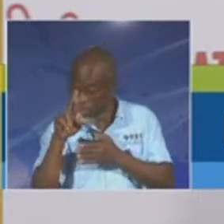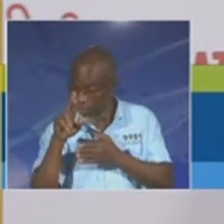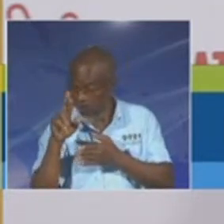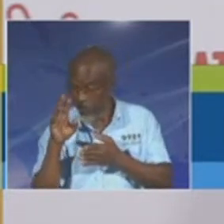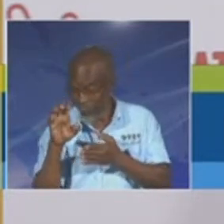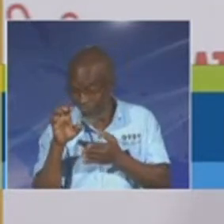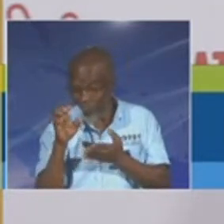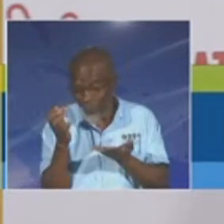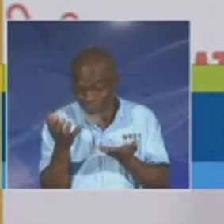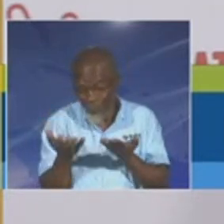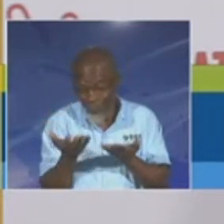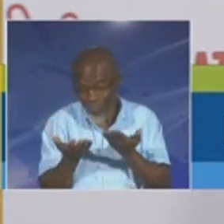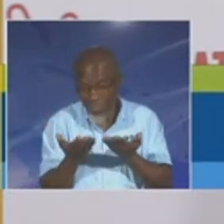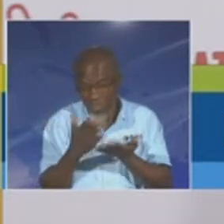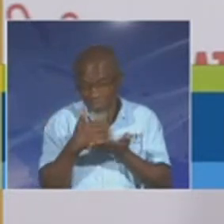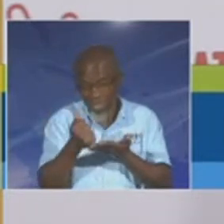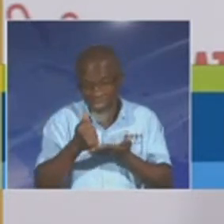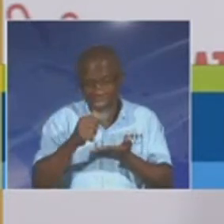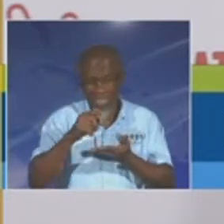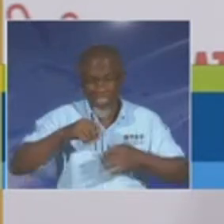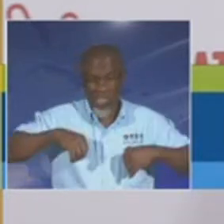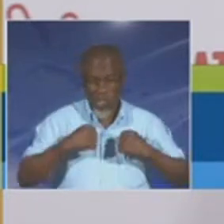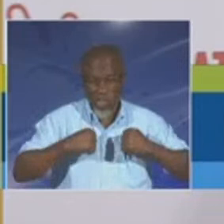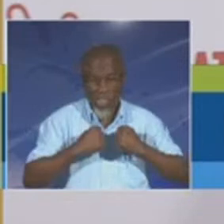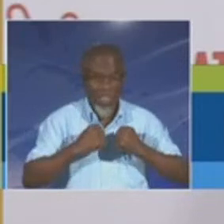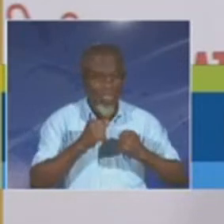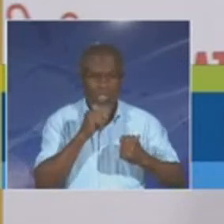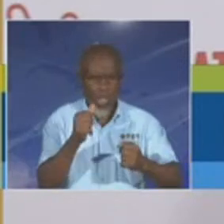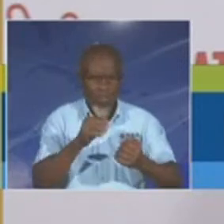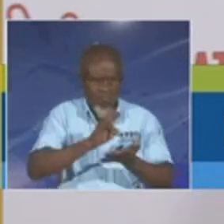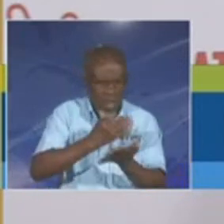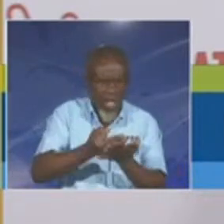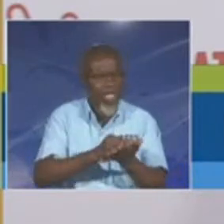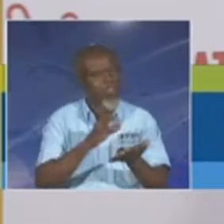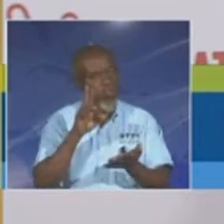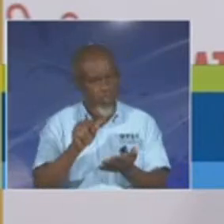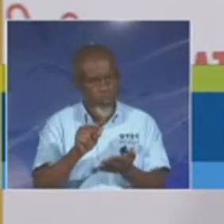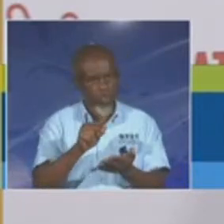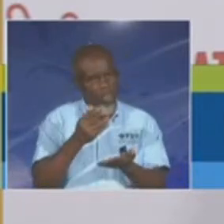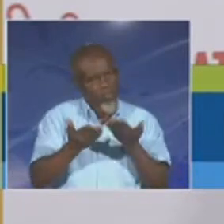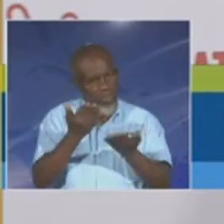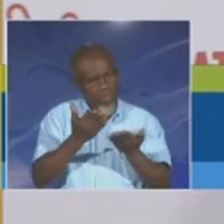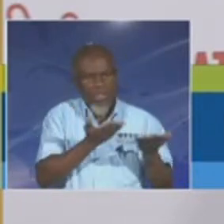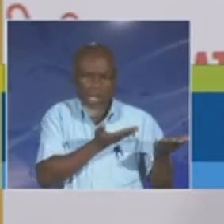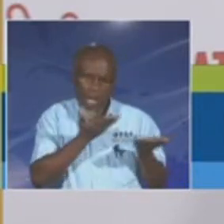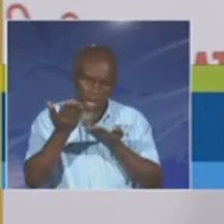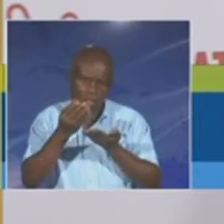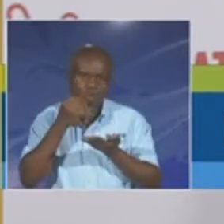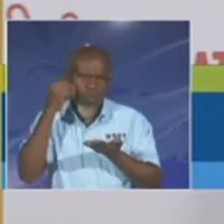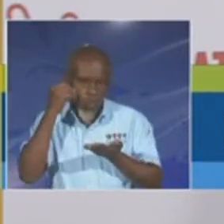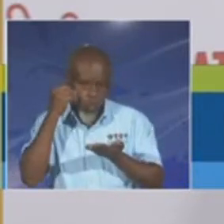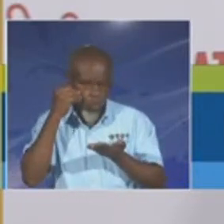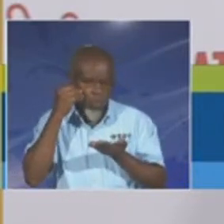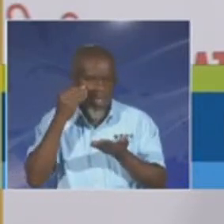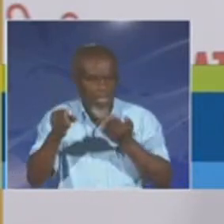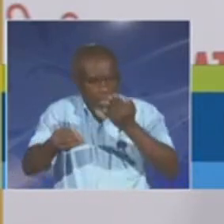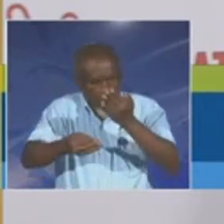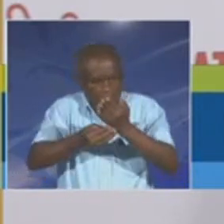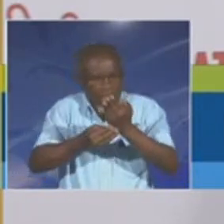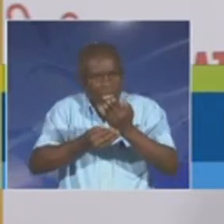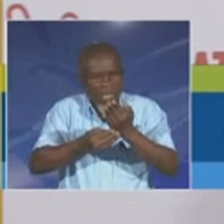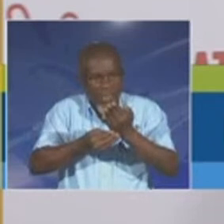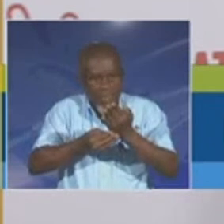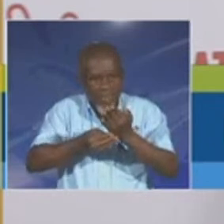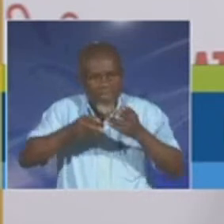or you may just order one part of the meal, and then when you go home, you just add a salad with it. So there are ways or if you go to, say, the